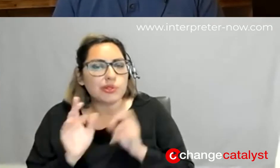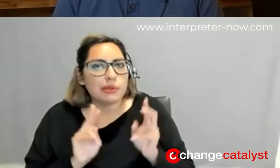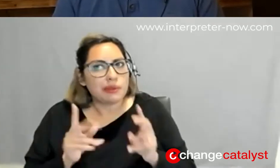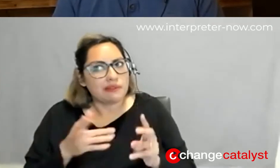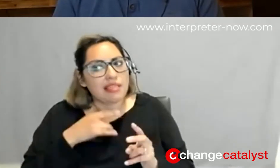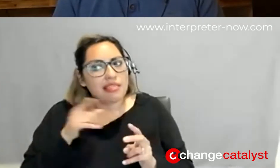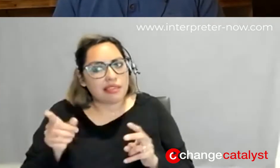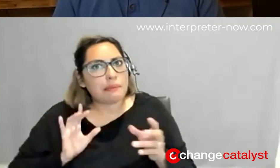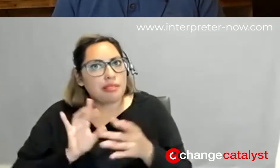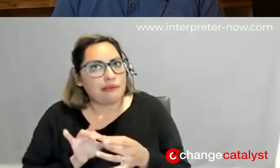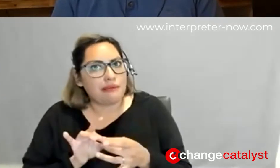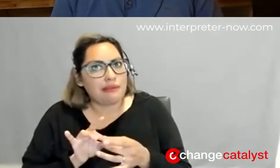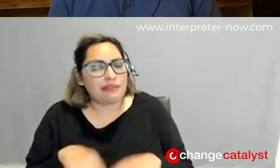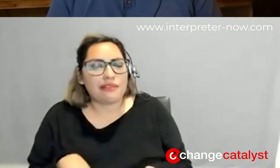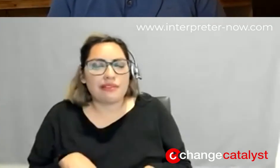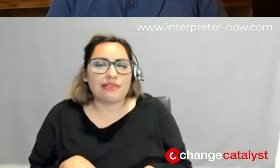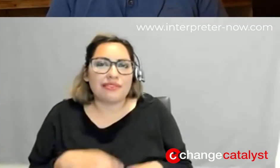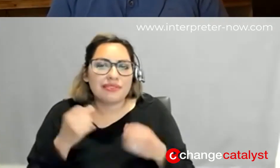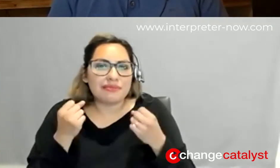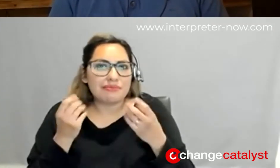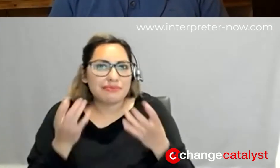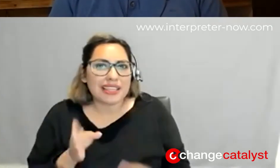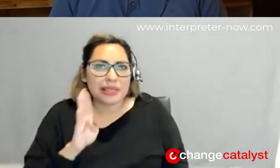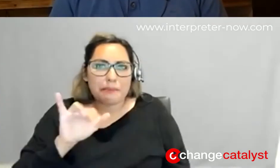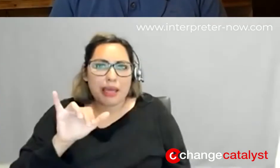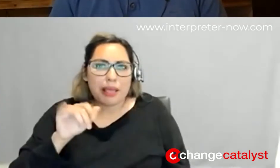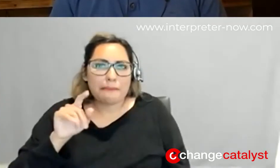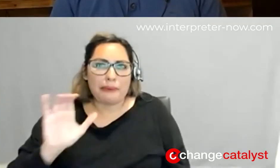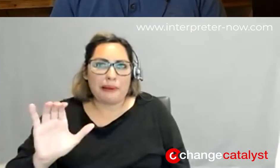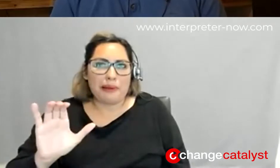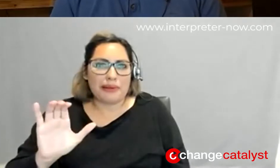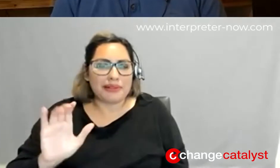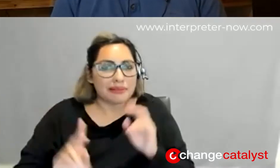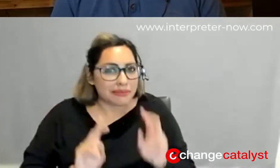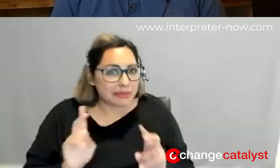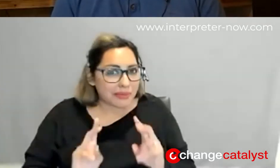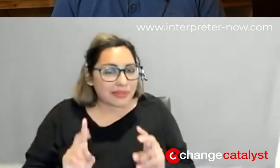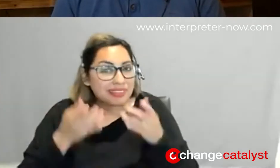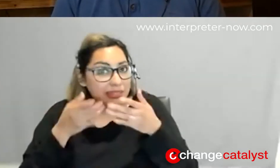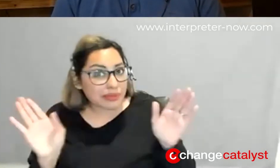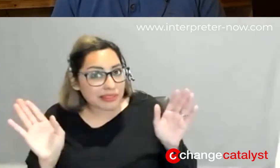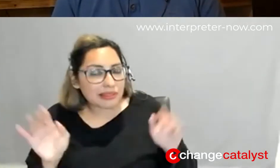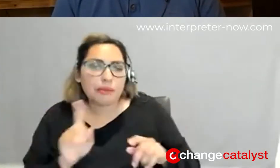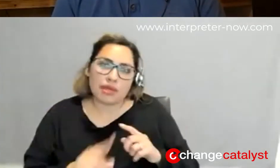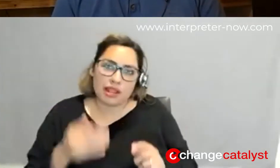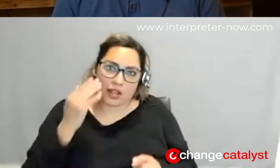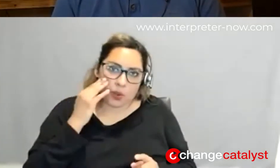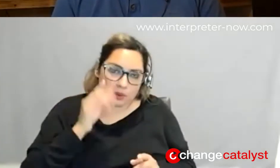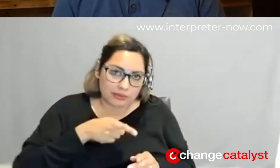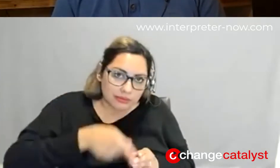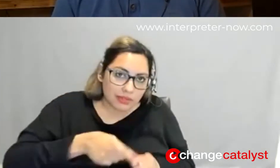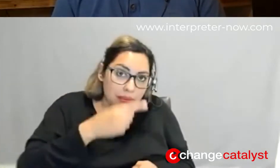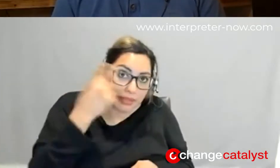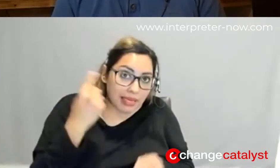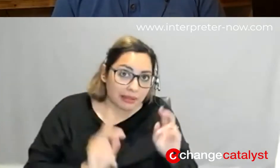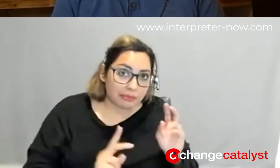belong. And many BIPOC people in general, but I know specifically for Black people,